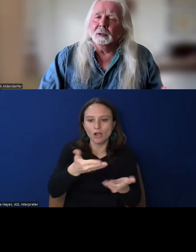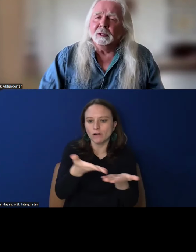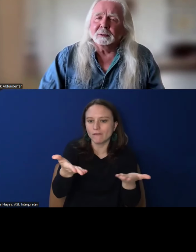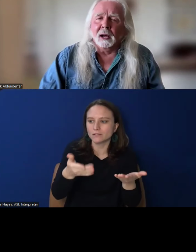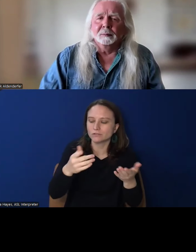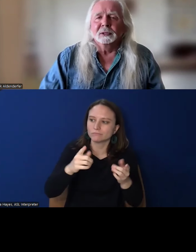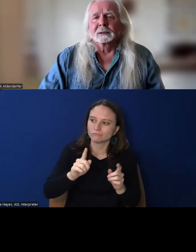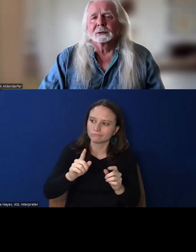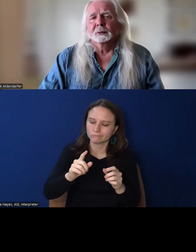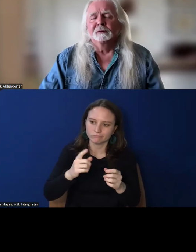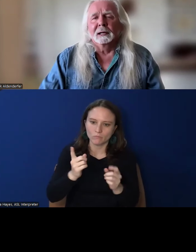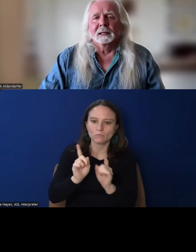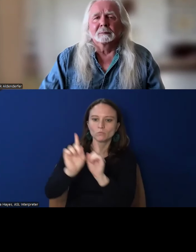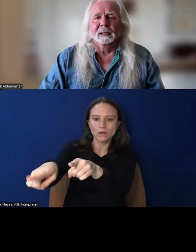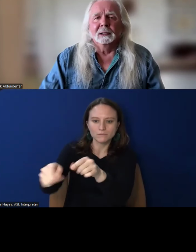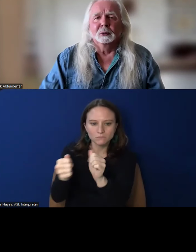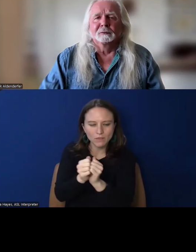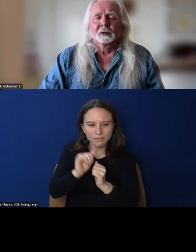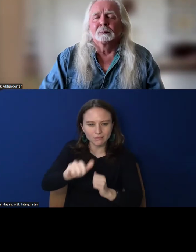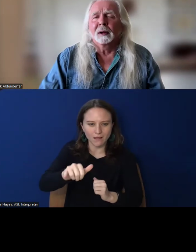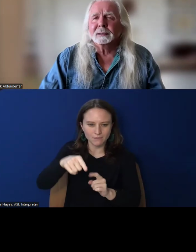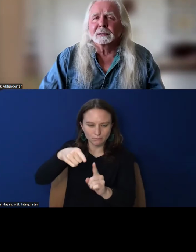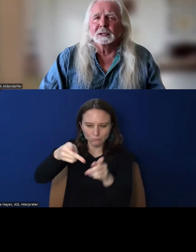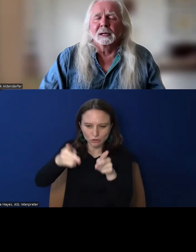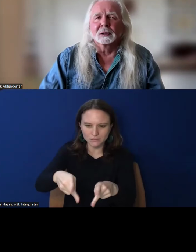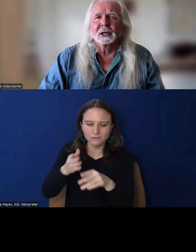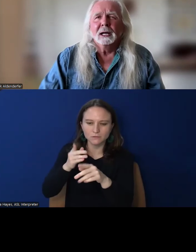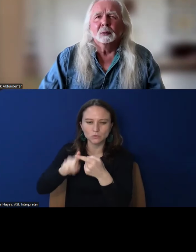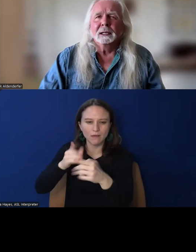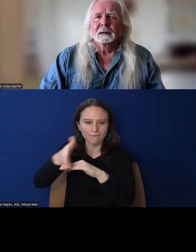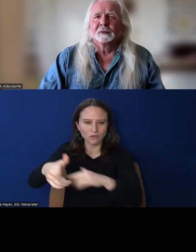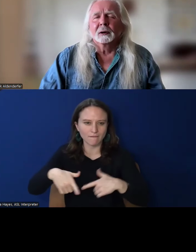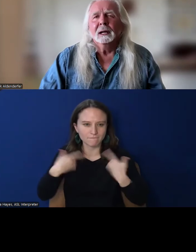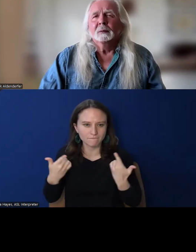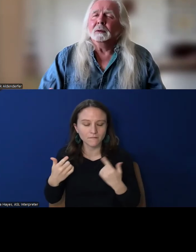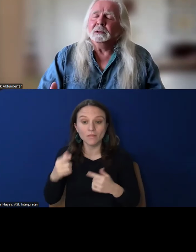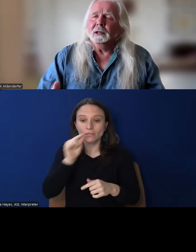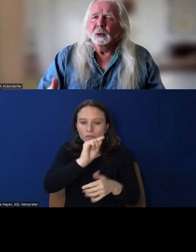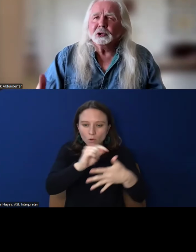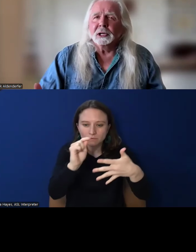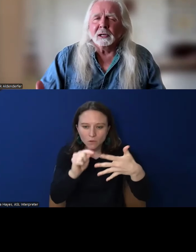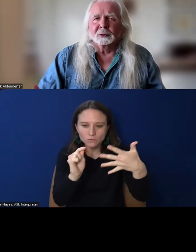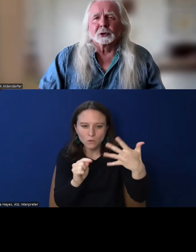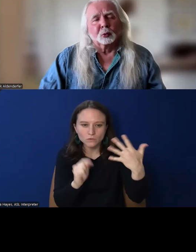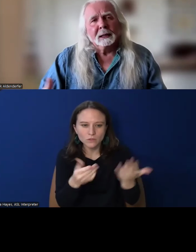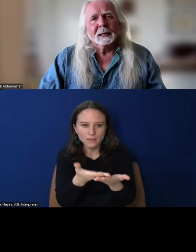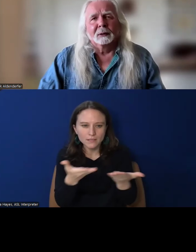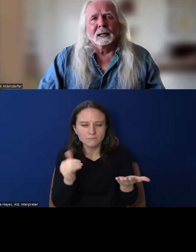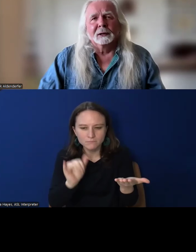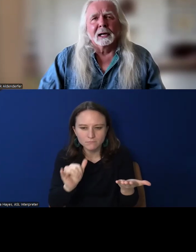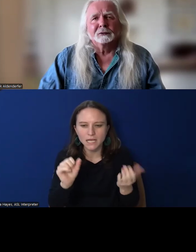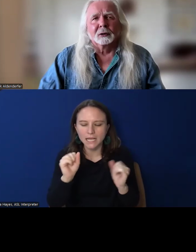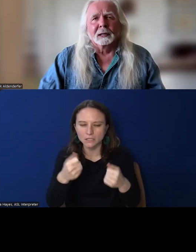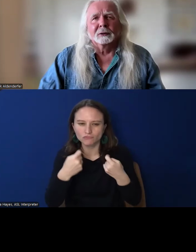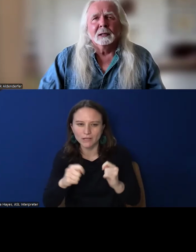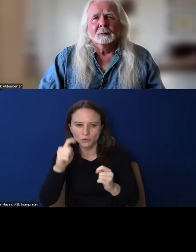all of these objects to, in fact, then begin to infer processes by which we can infer, well, did the Moche culture really believe